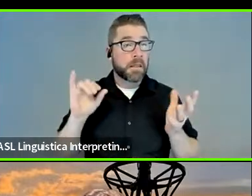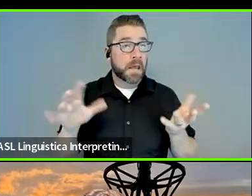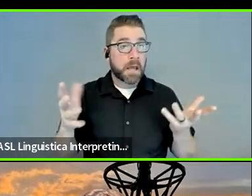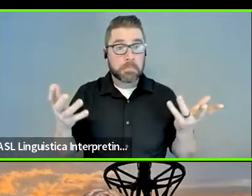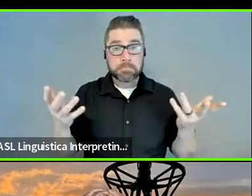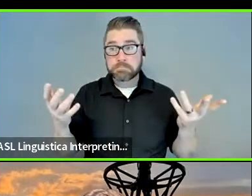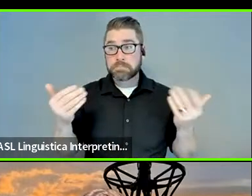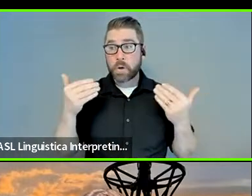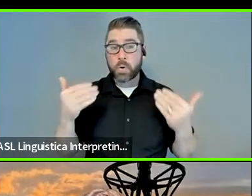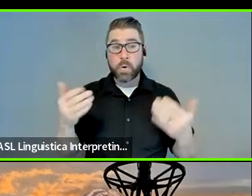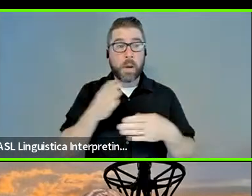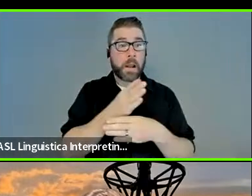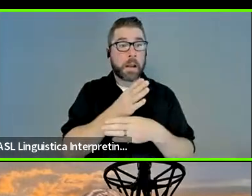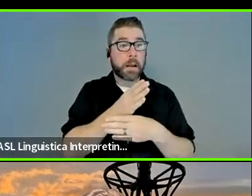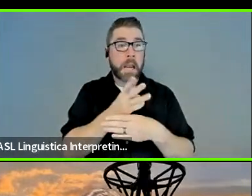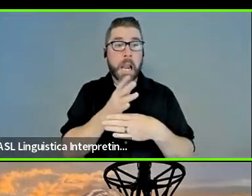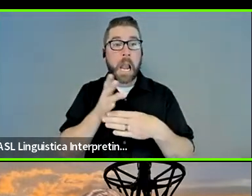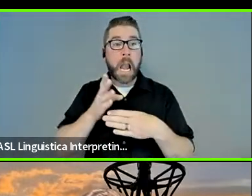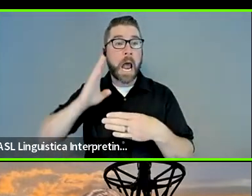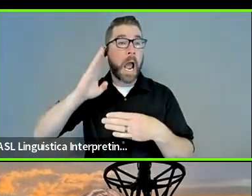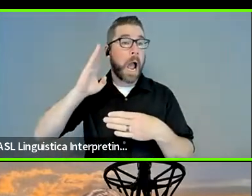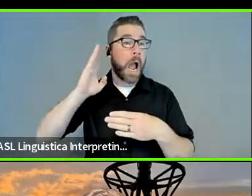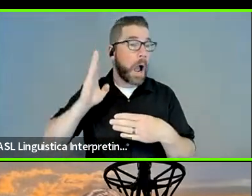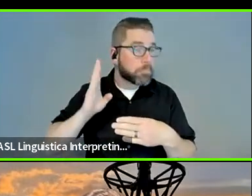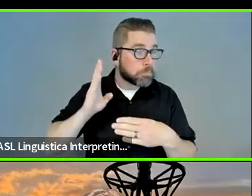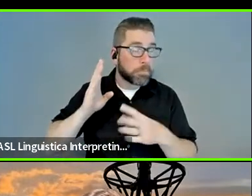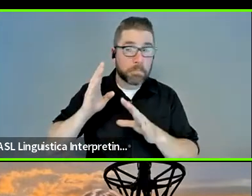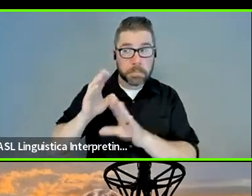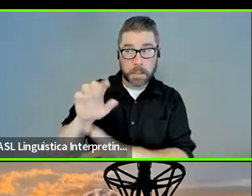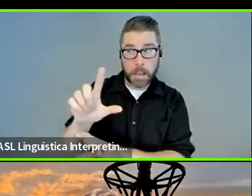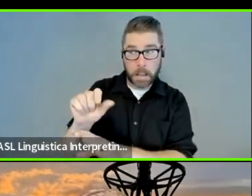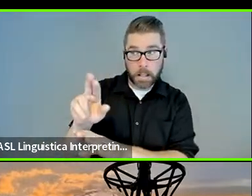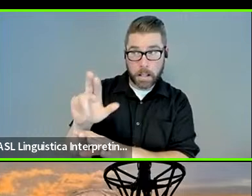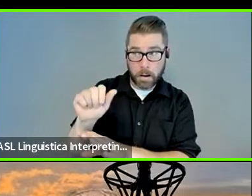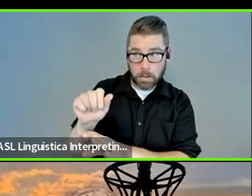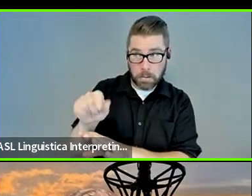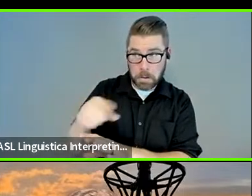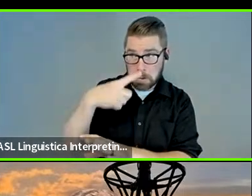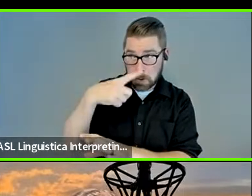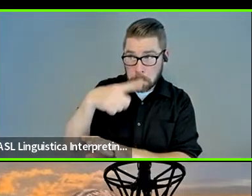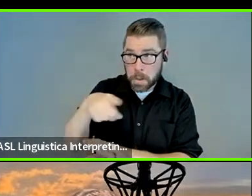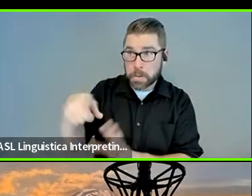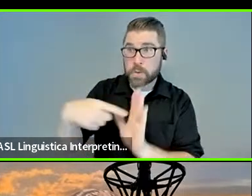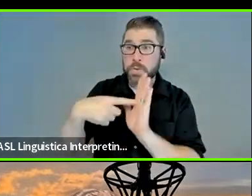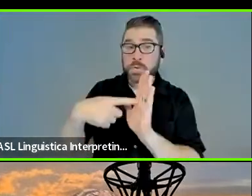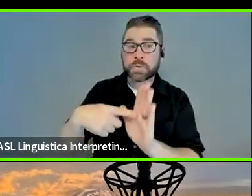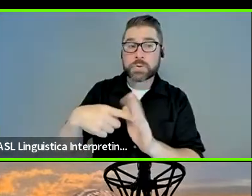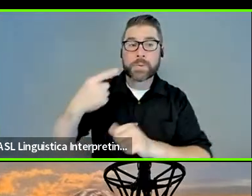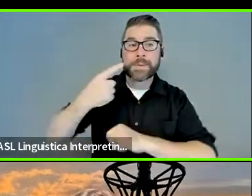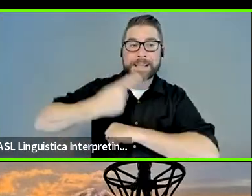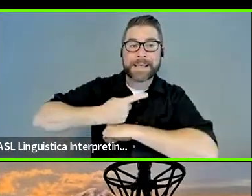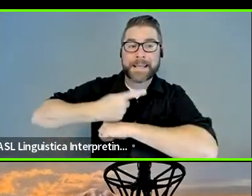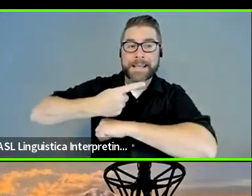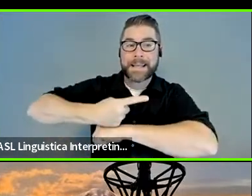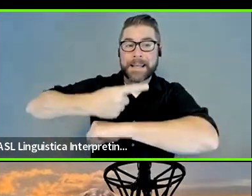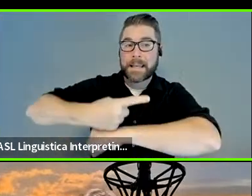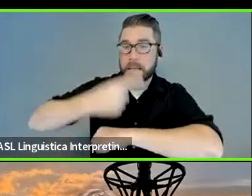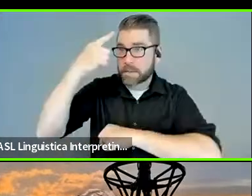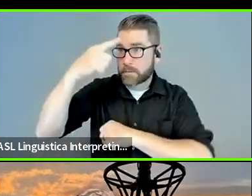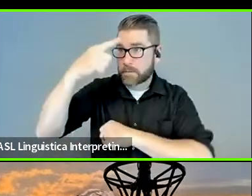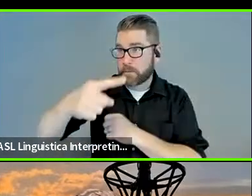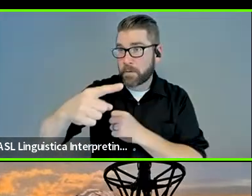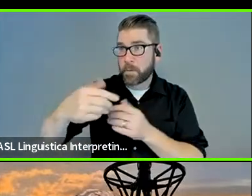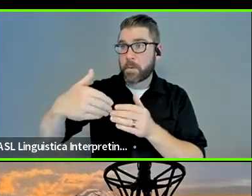wrapping up the meeting. Laura, if you could show us our dates for our